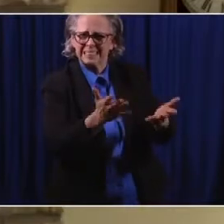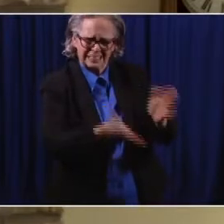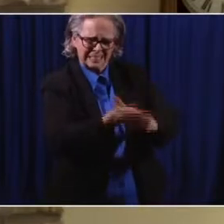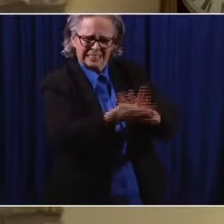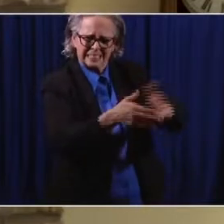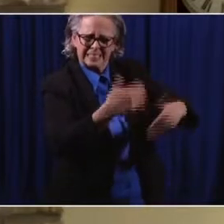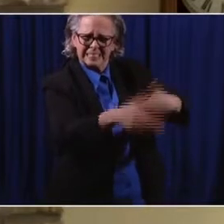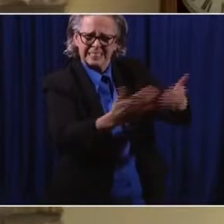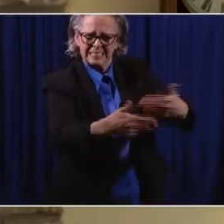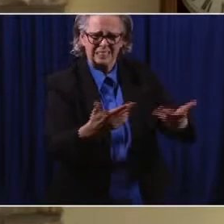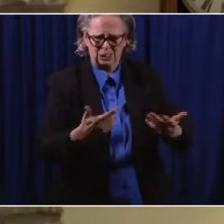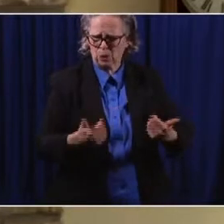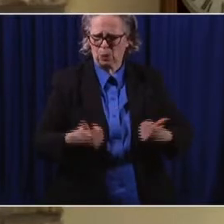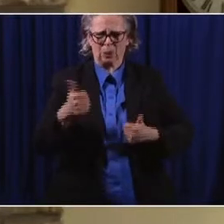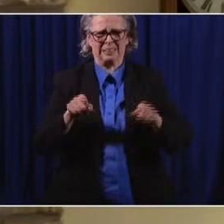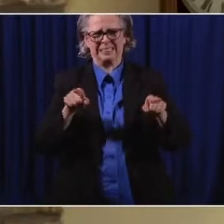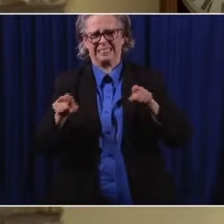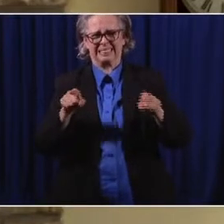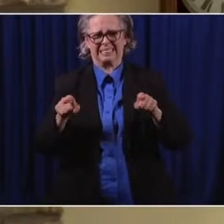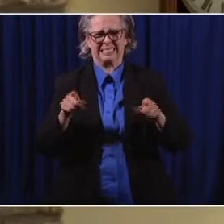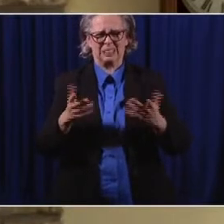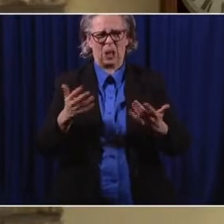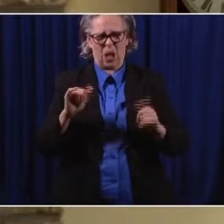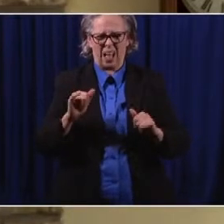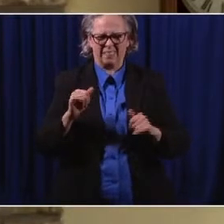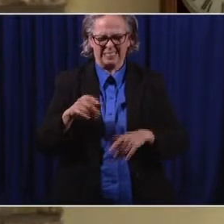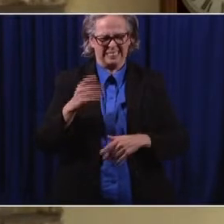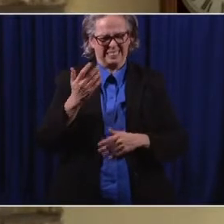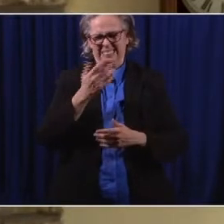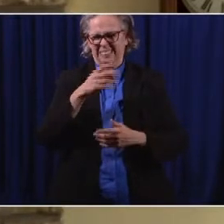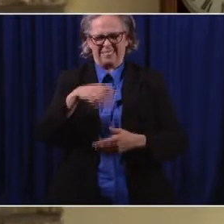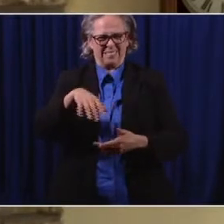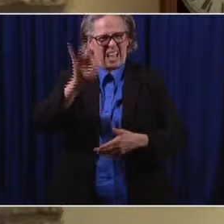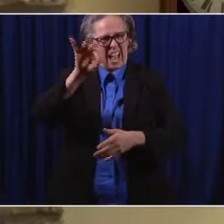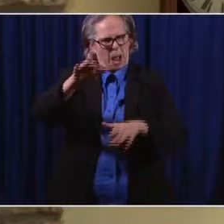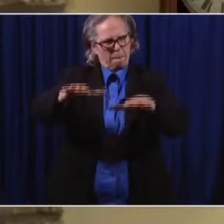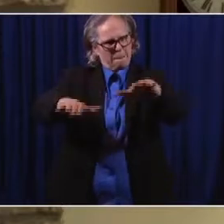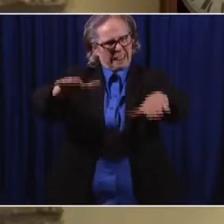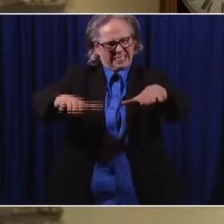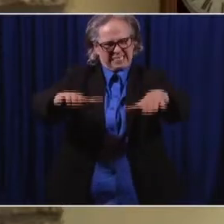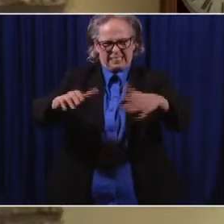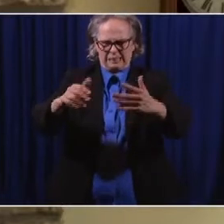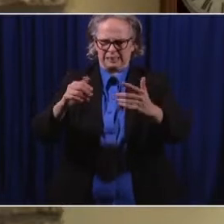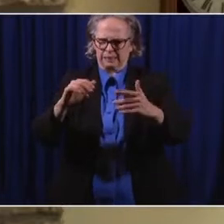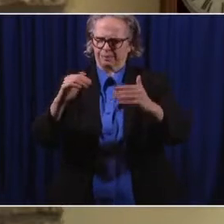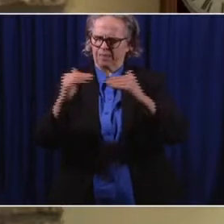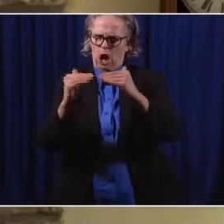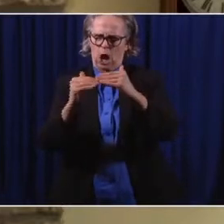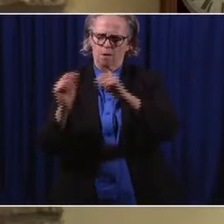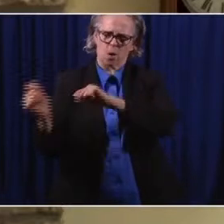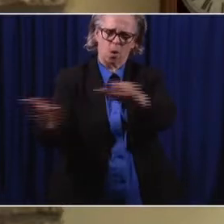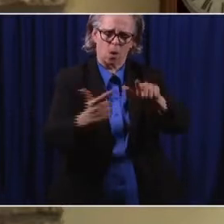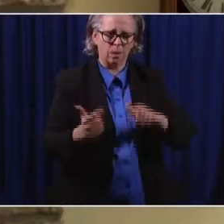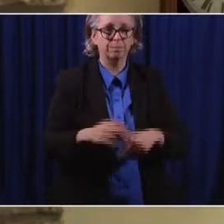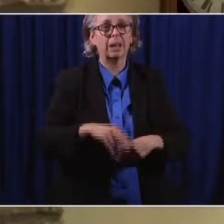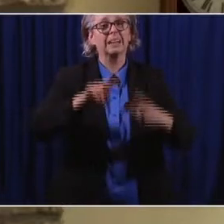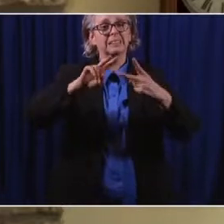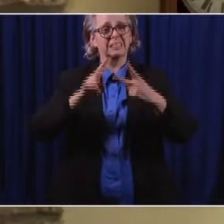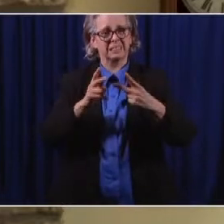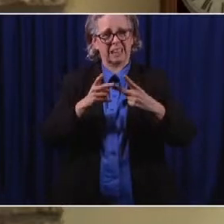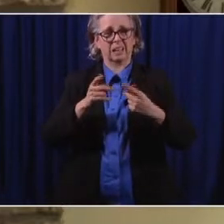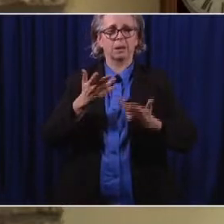so, that's what we're trying to balance. As far as the Bengals and the